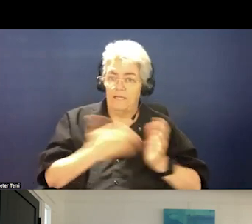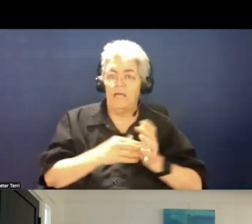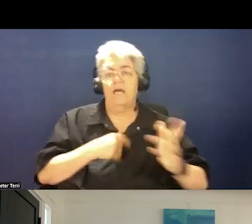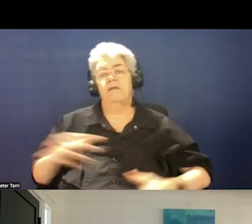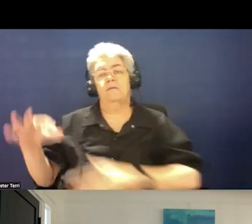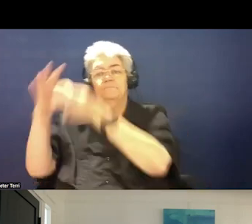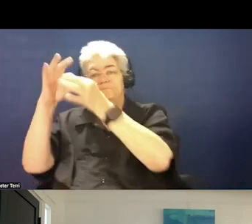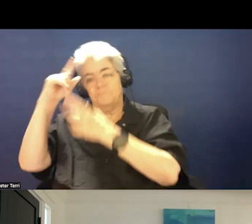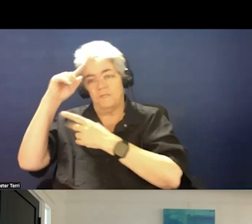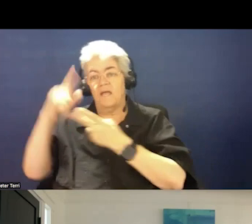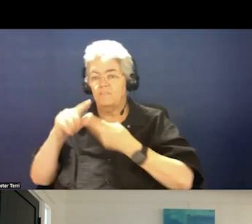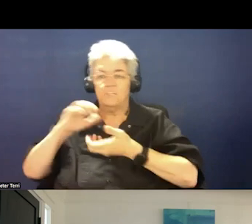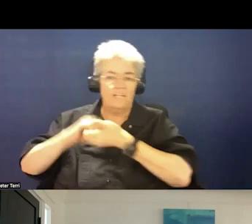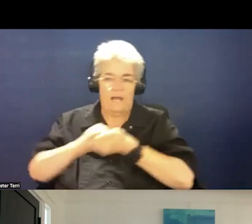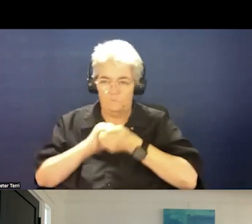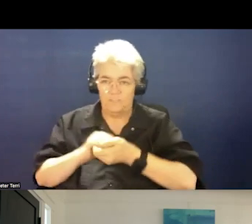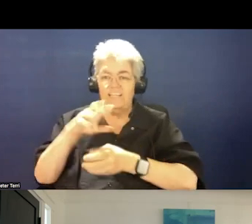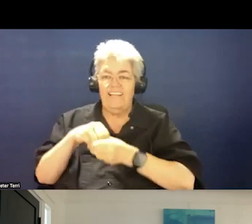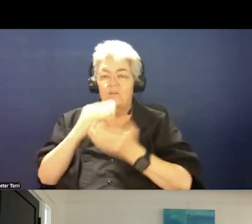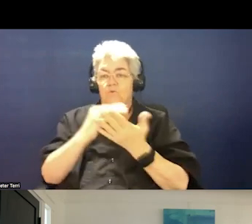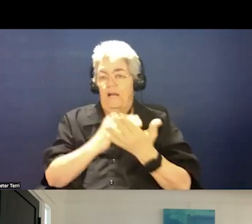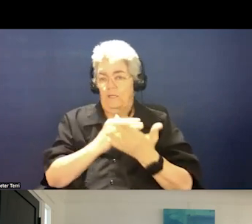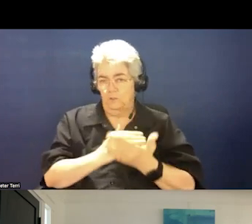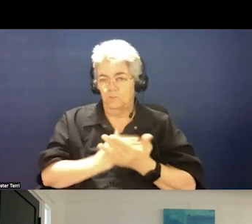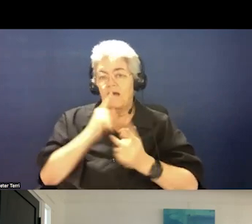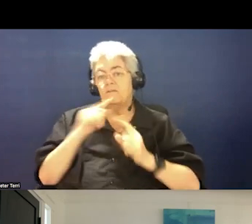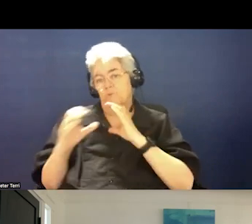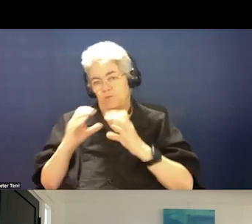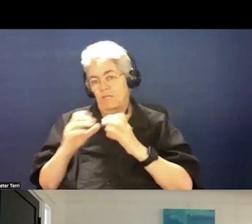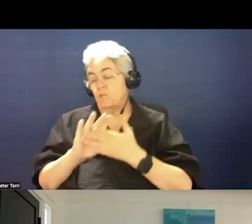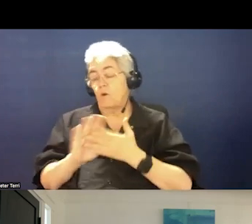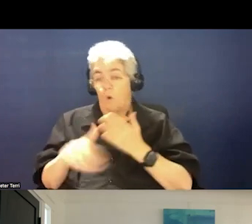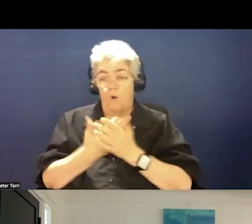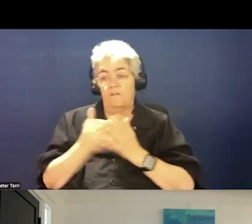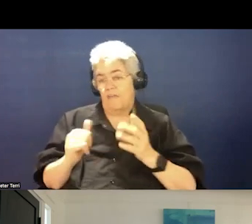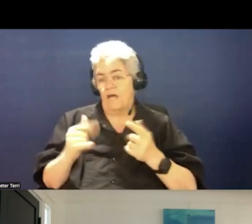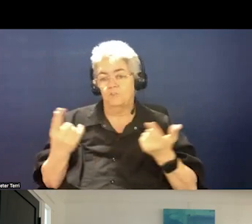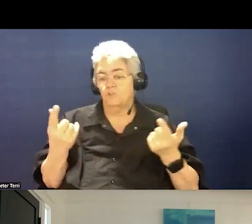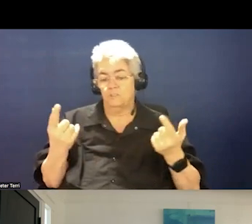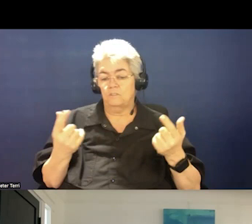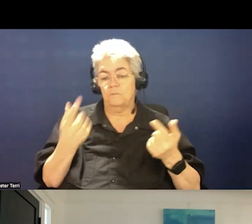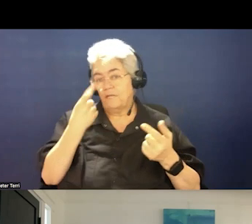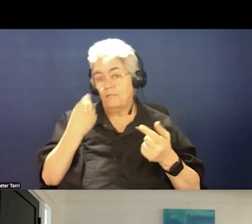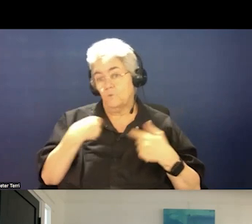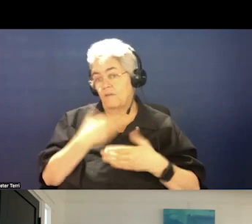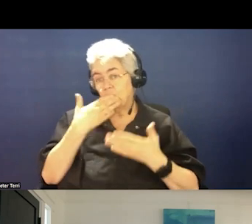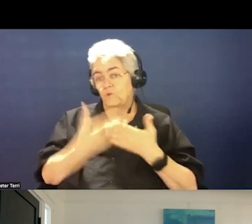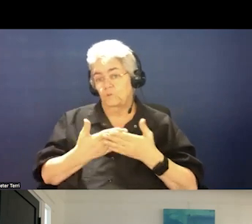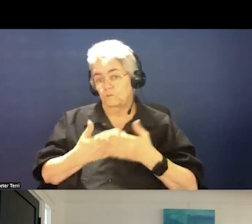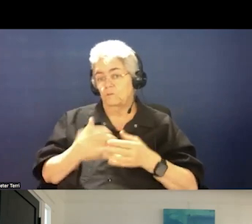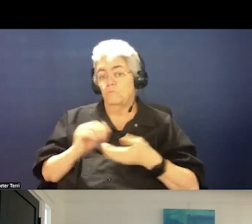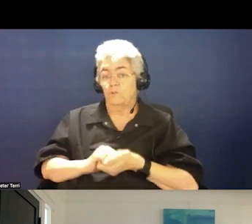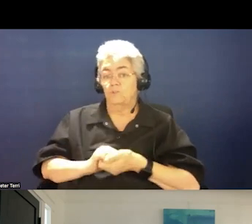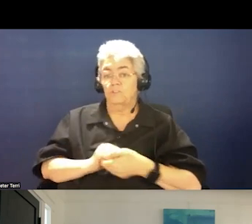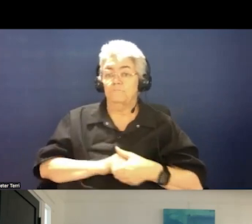collaboration, both in the record sense and just the communication standpoint. And all of that has just come out of just the good partnership that we've had. Thank you so